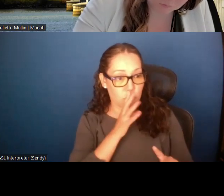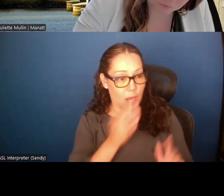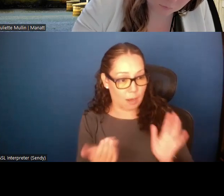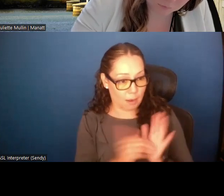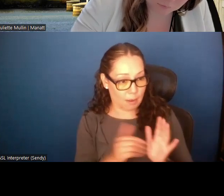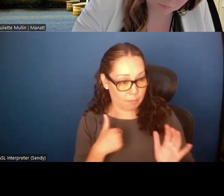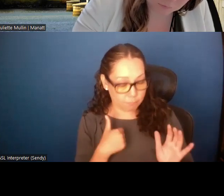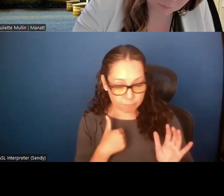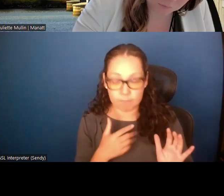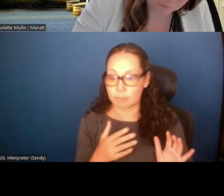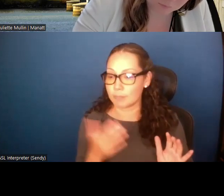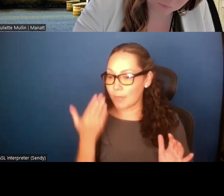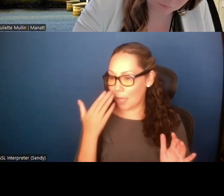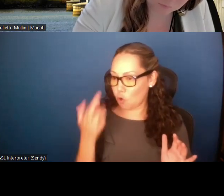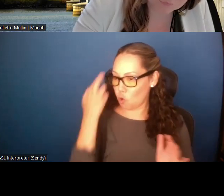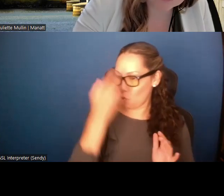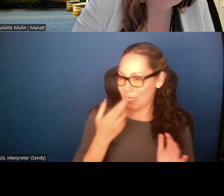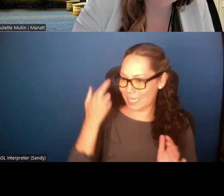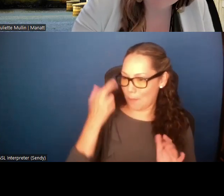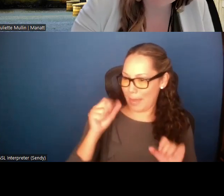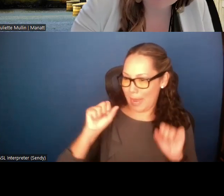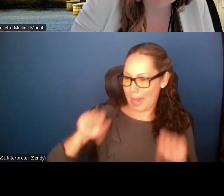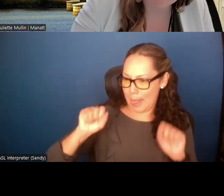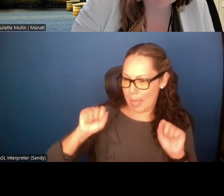not sure about the reasonably allow, like who's